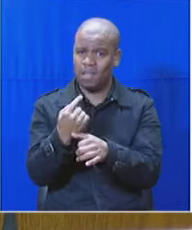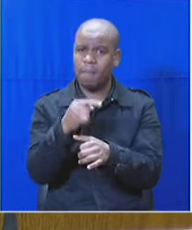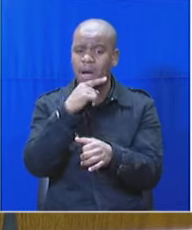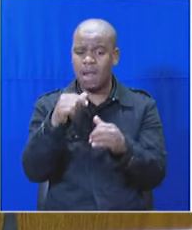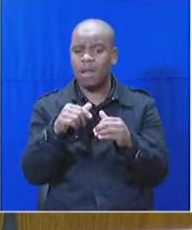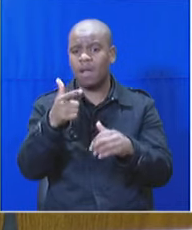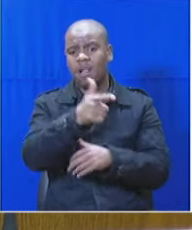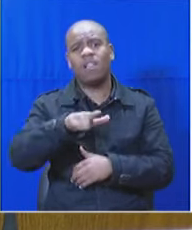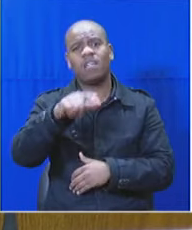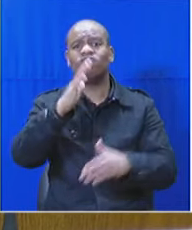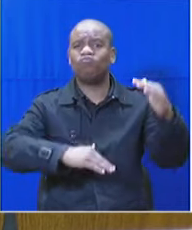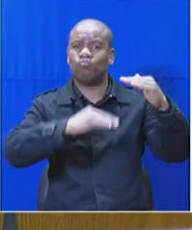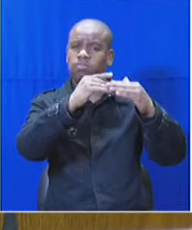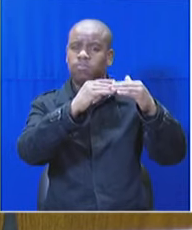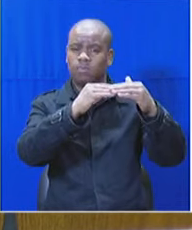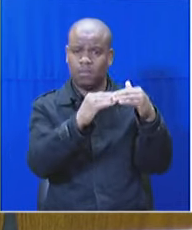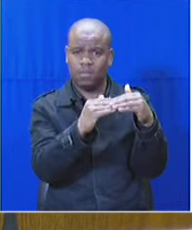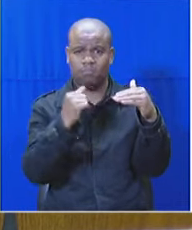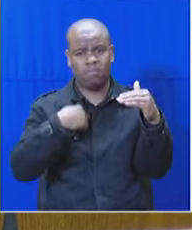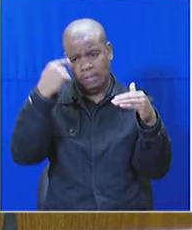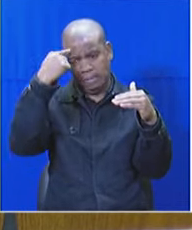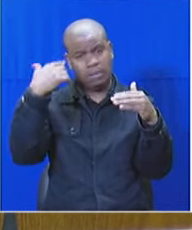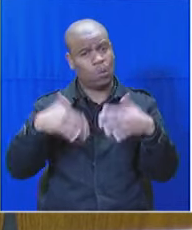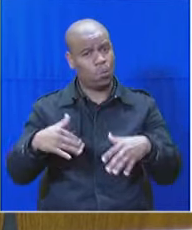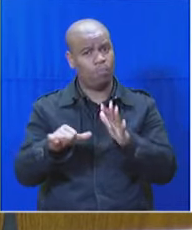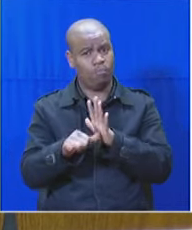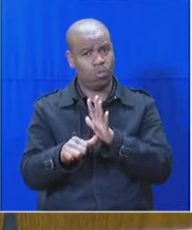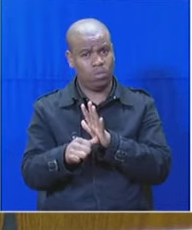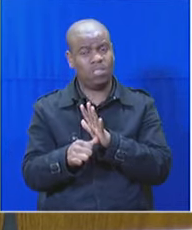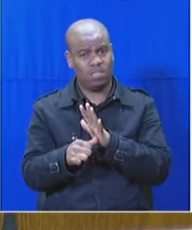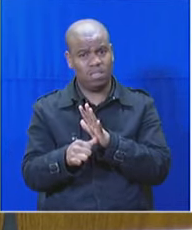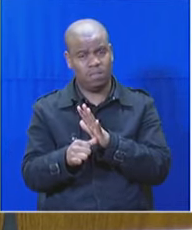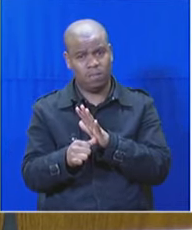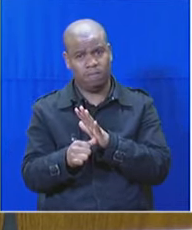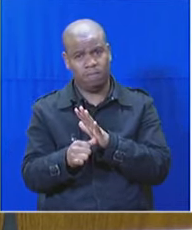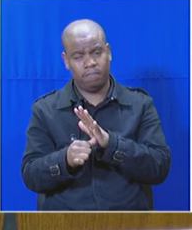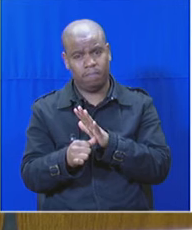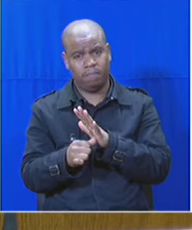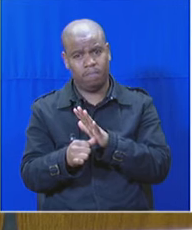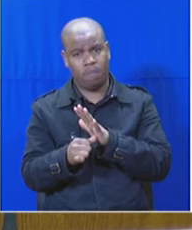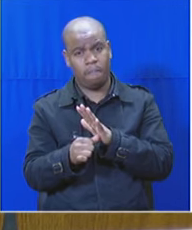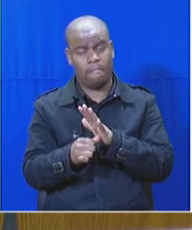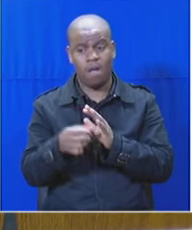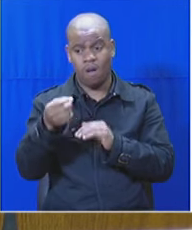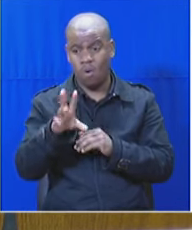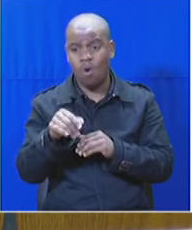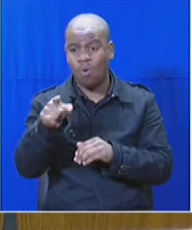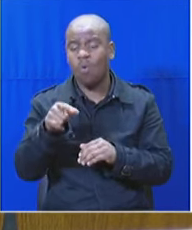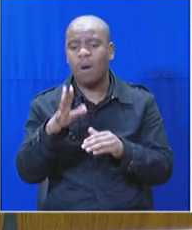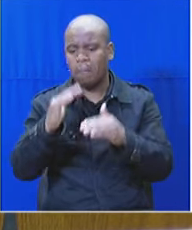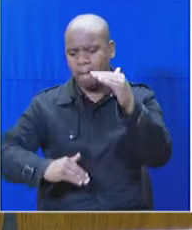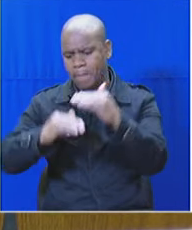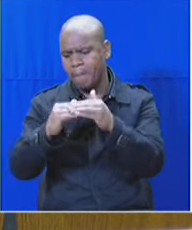which is the point I think is very important here. With regard to land ceilings and the prohibition of land ownership by